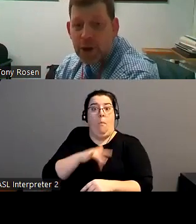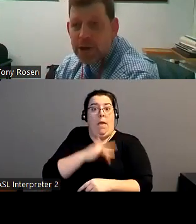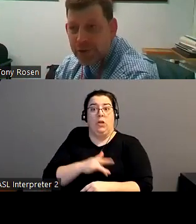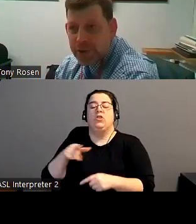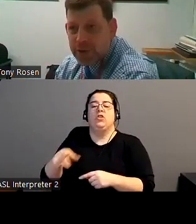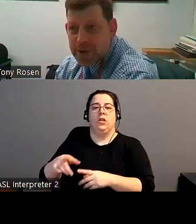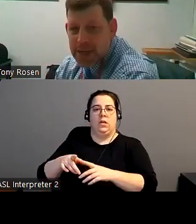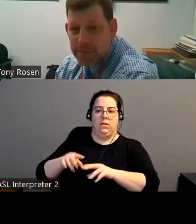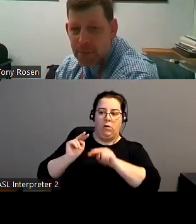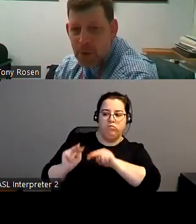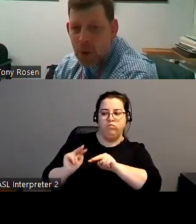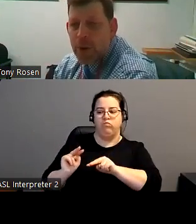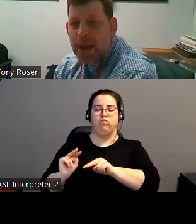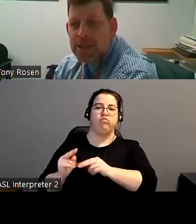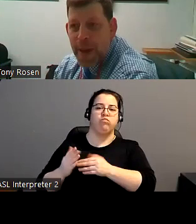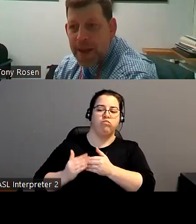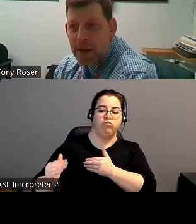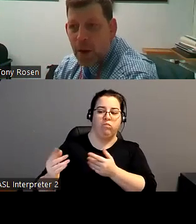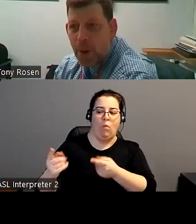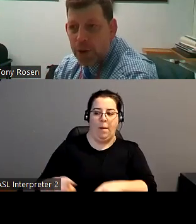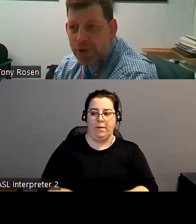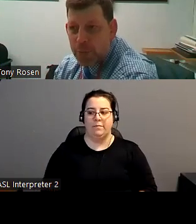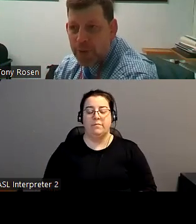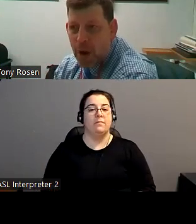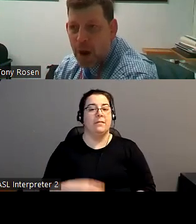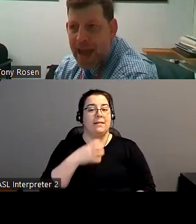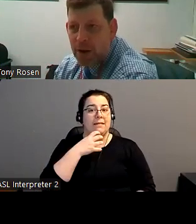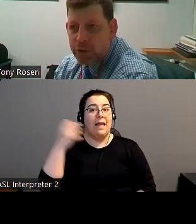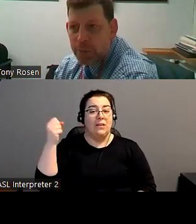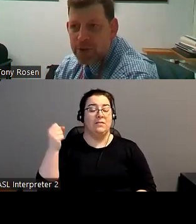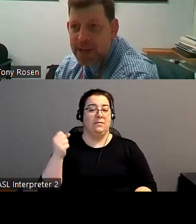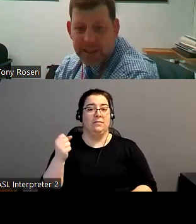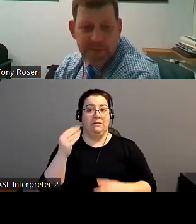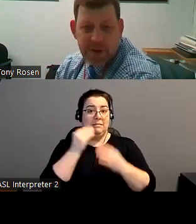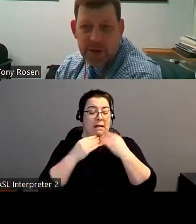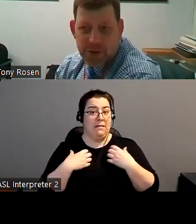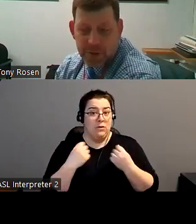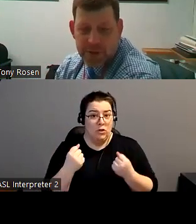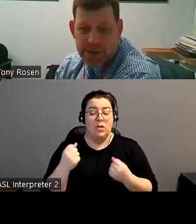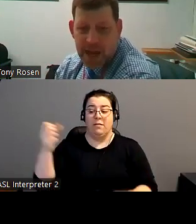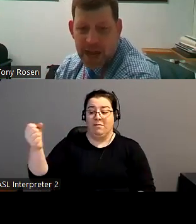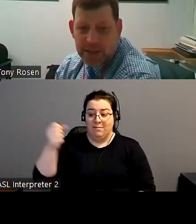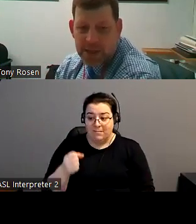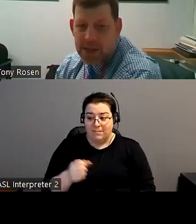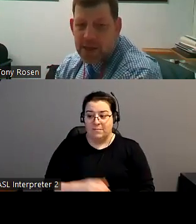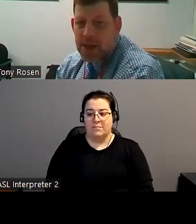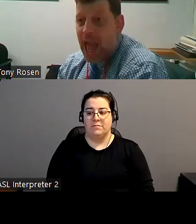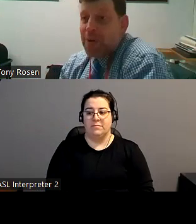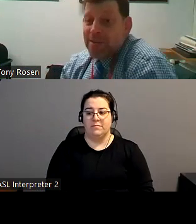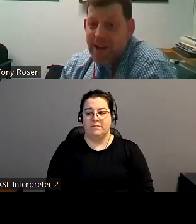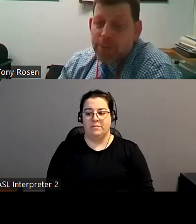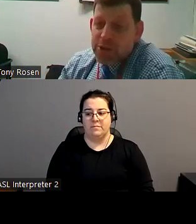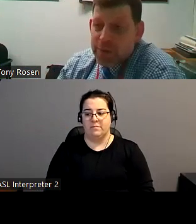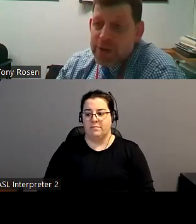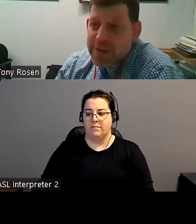inpatient geriatrician to the team. We expanded our partnership with our adult protective services colleagues, and